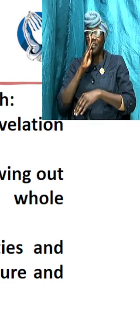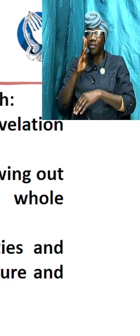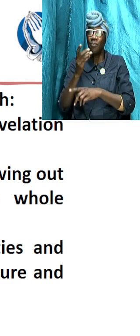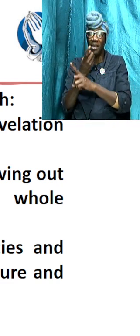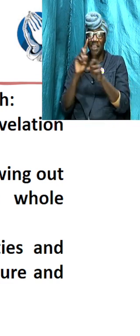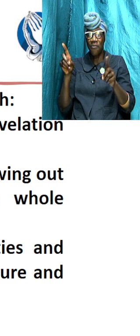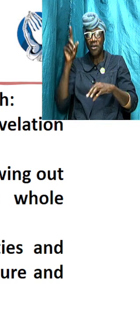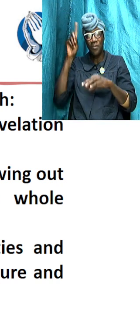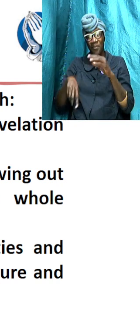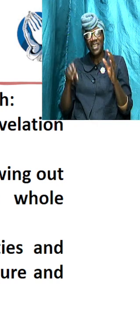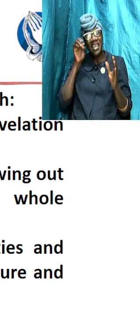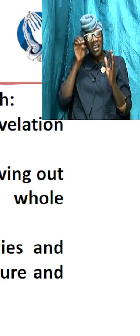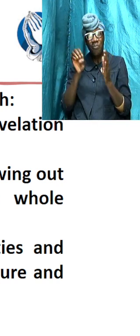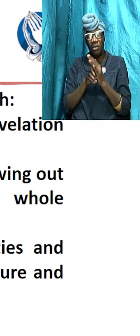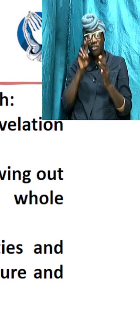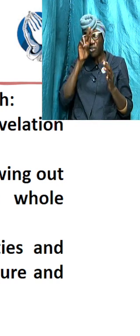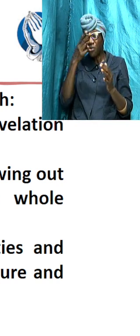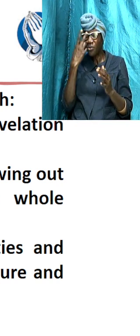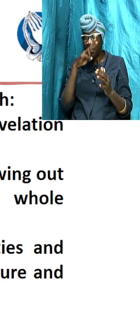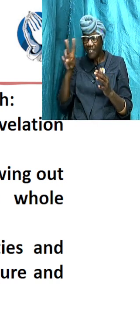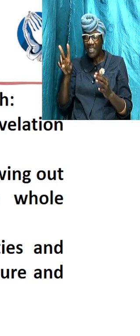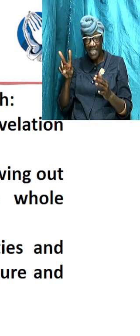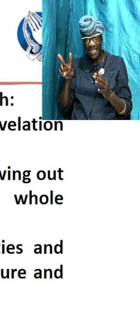picture it. You're seeing heaven